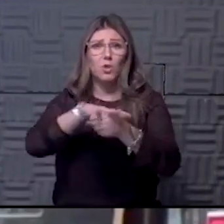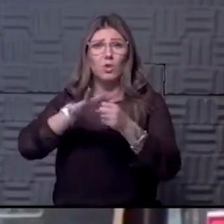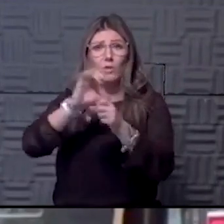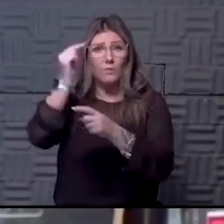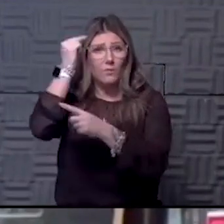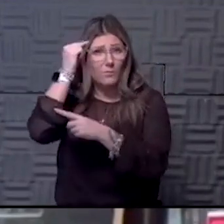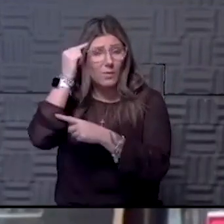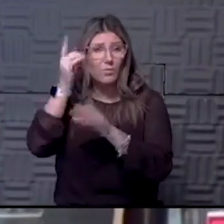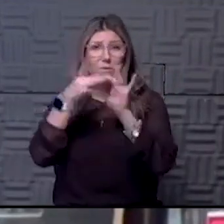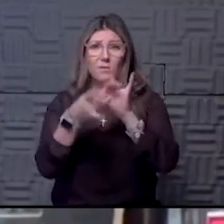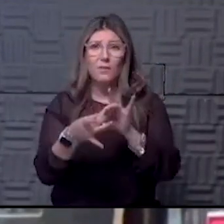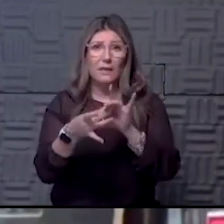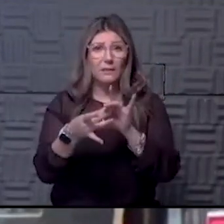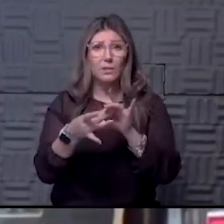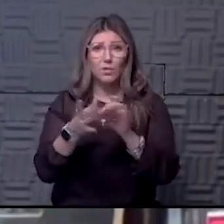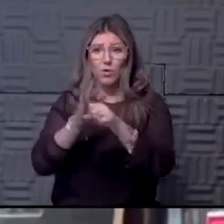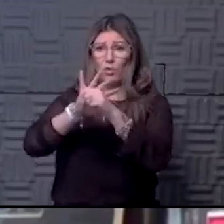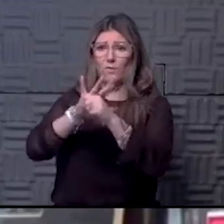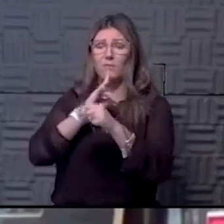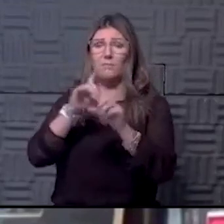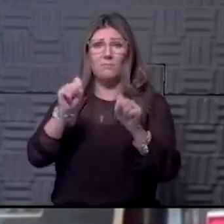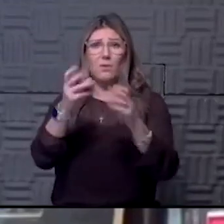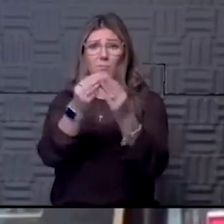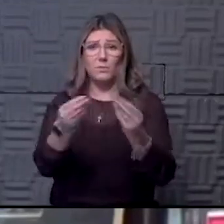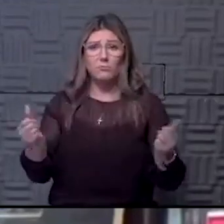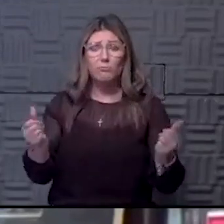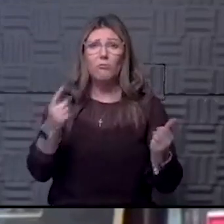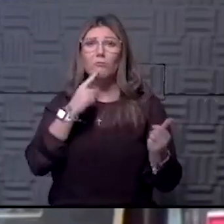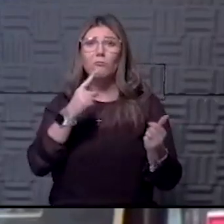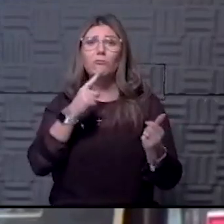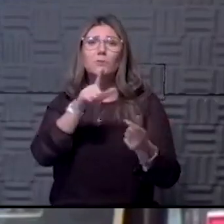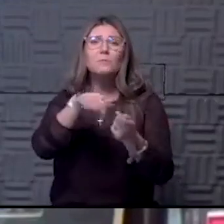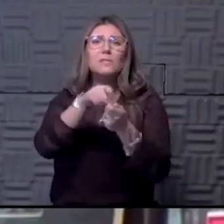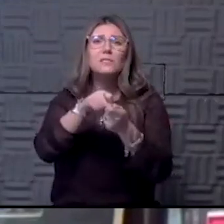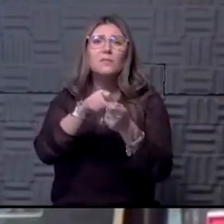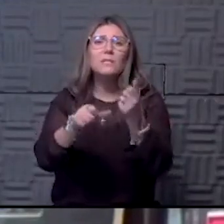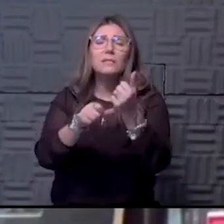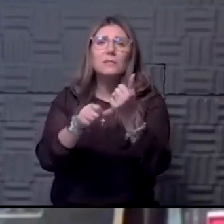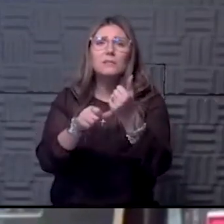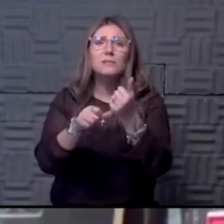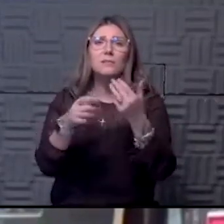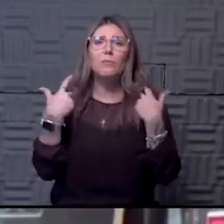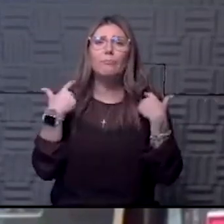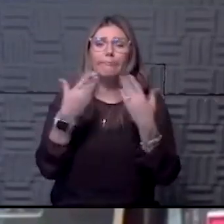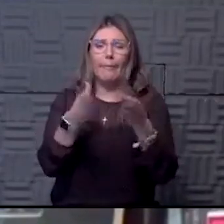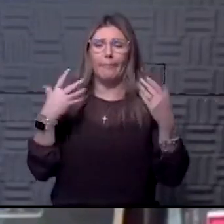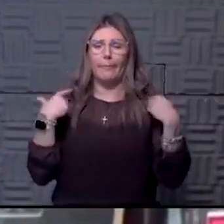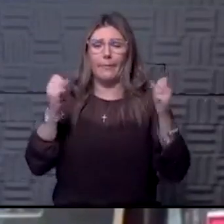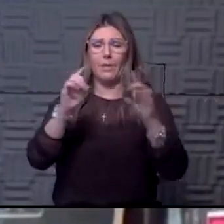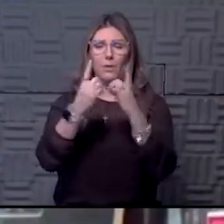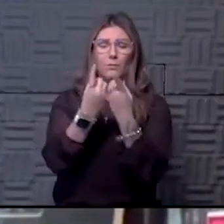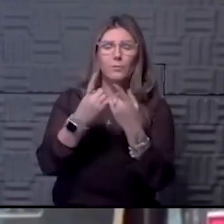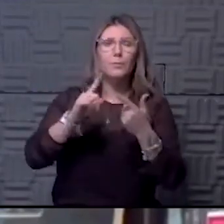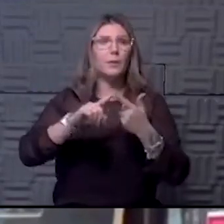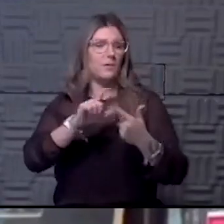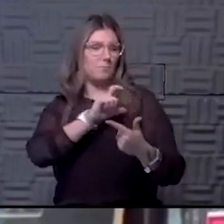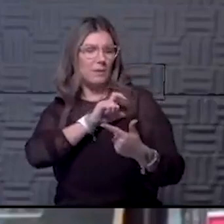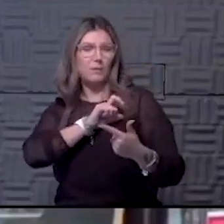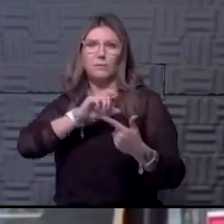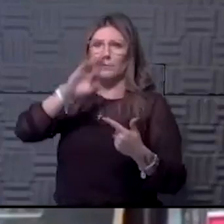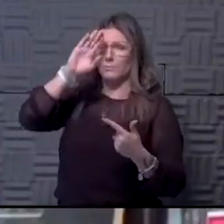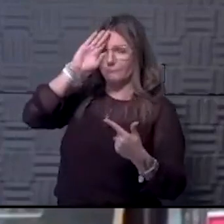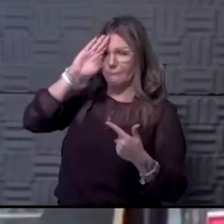to COVID. I think that can be solved by providing specific assistance to public health departments, to police and law enforcement,